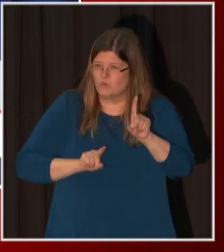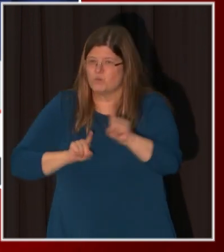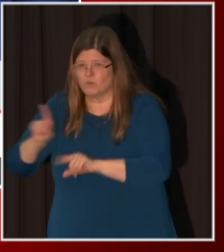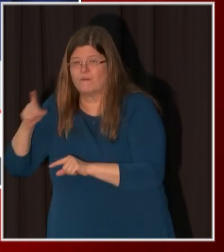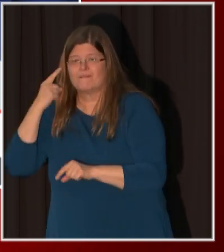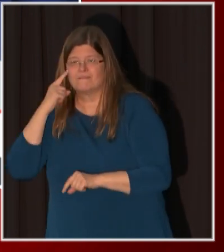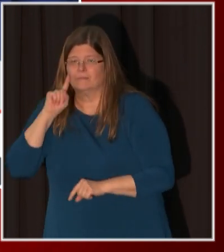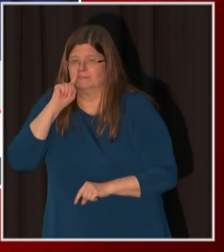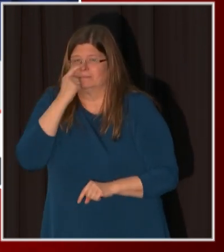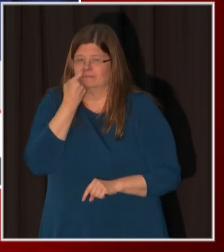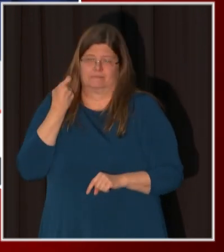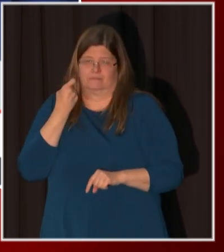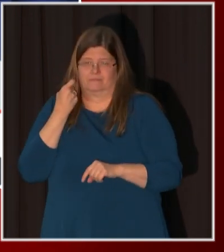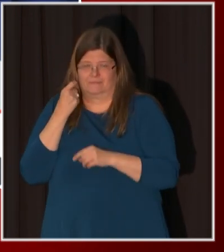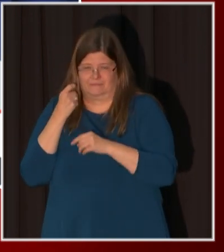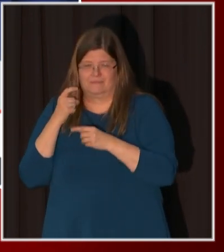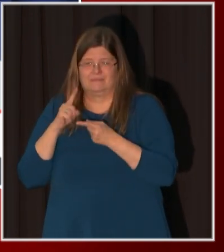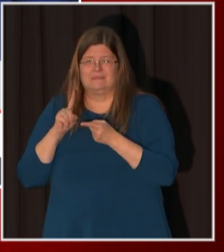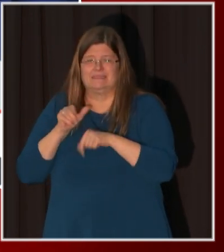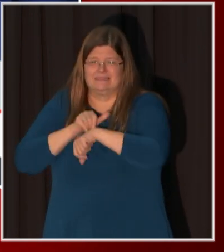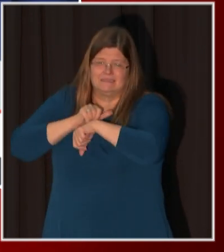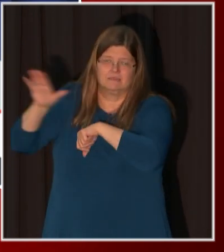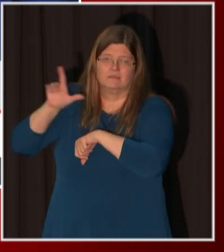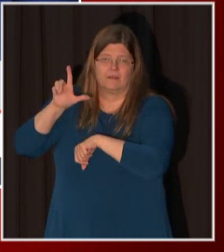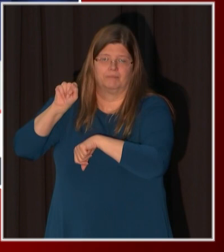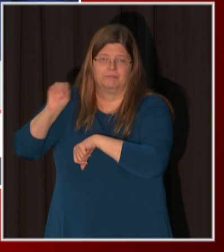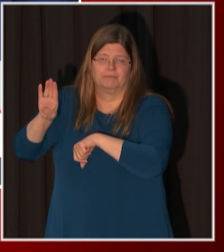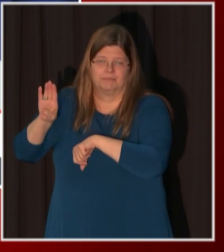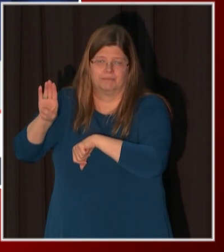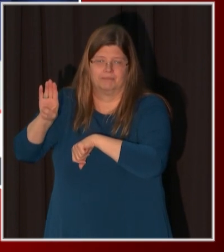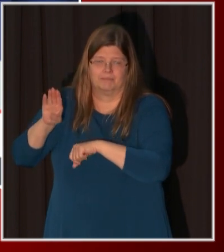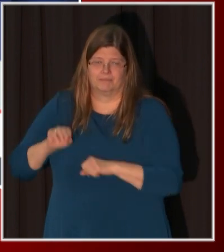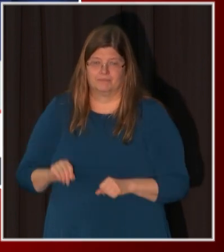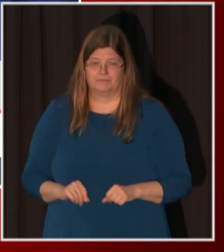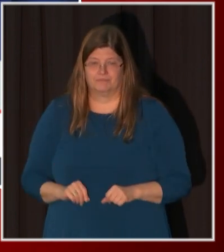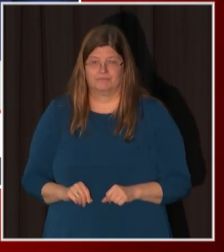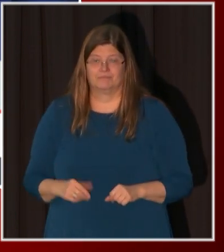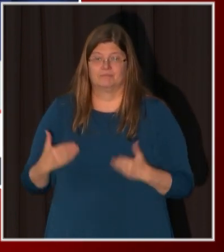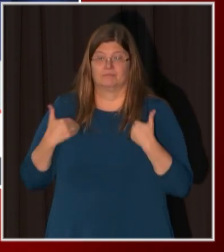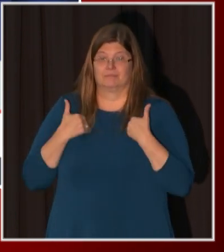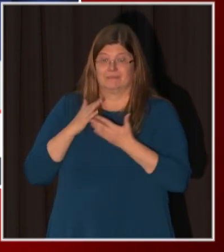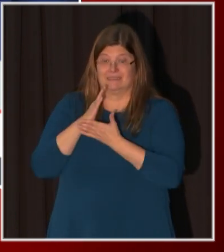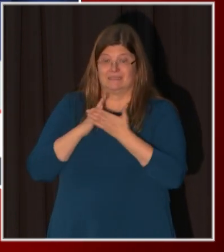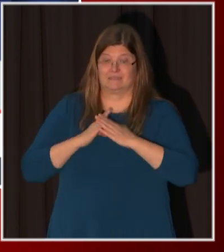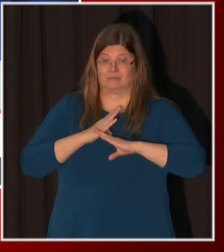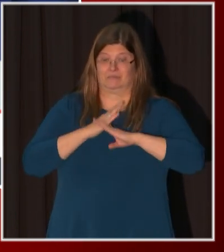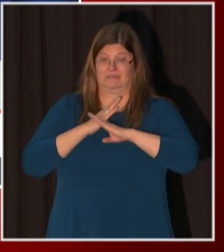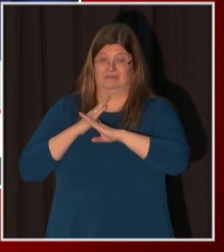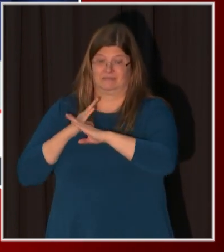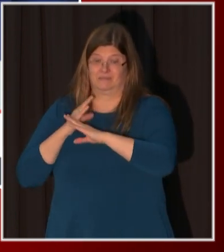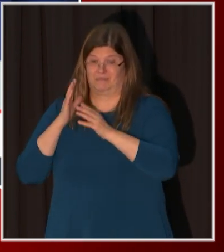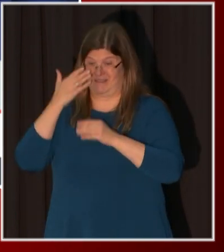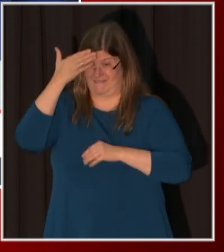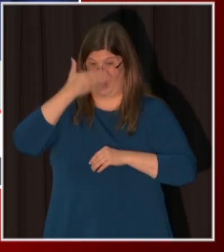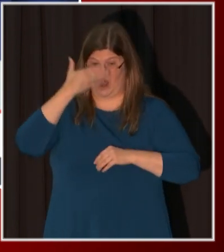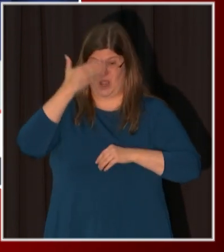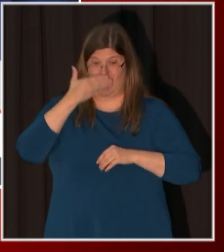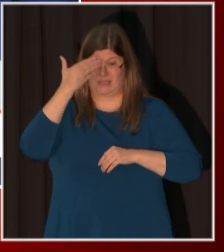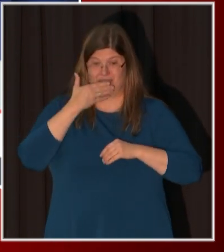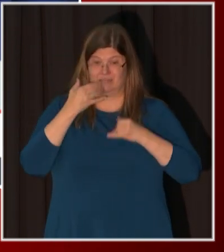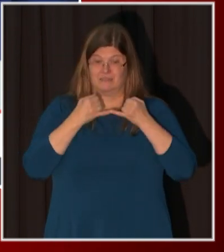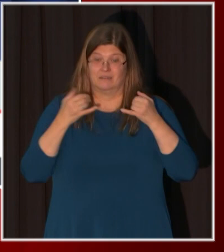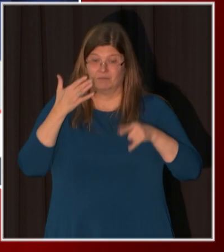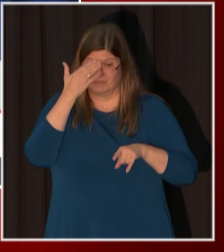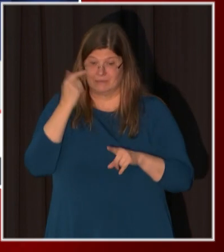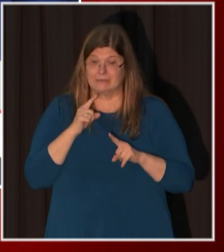sample taken to send to these labs. So there are some barriers on the front end. The sampling kits, meaning the